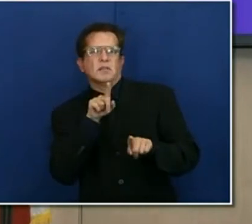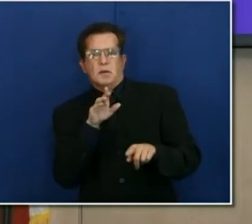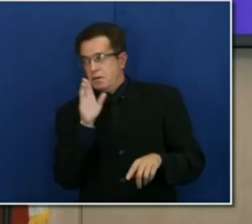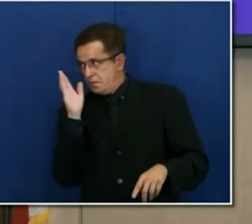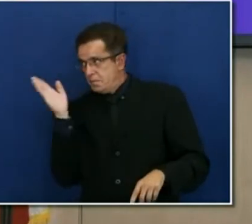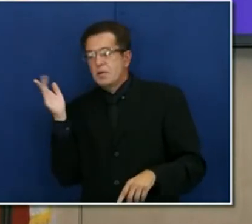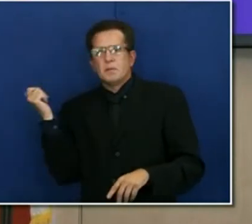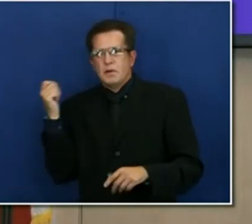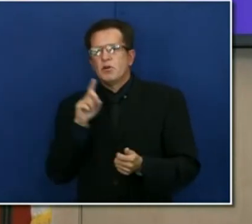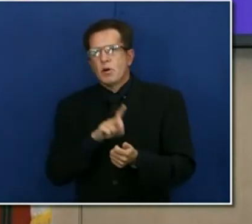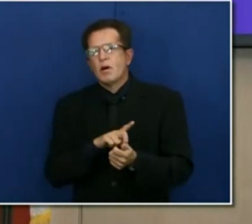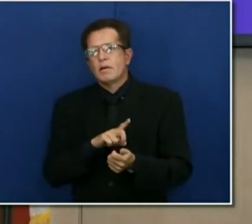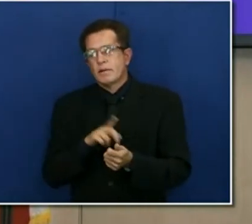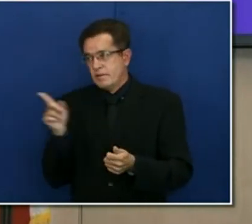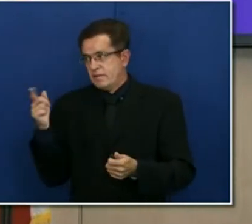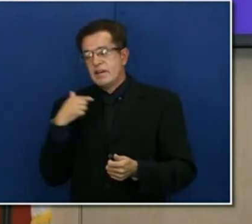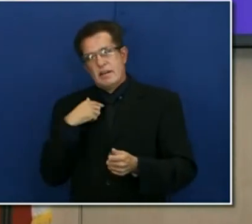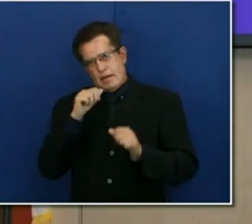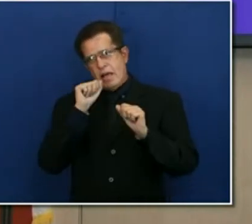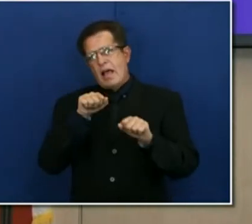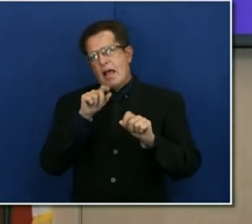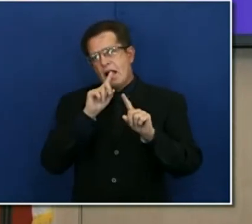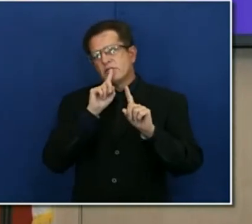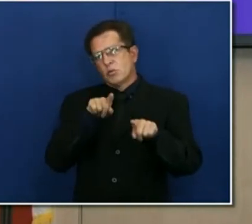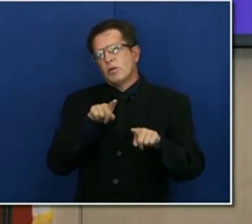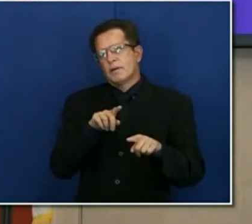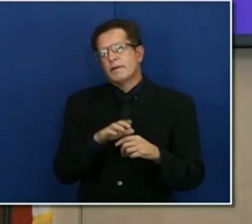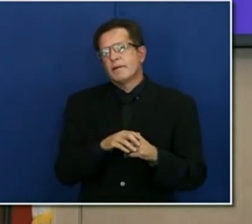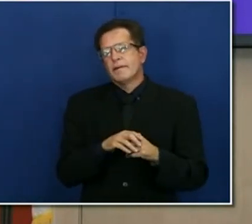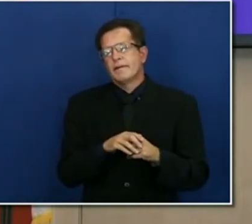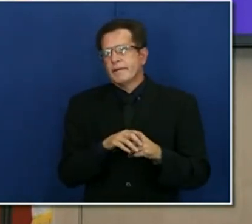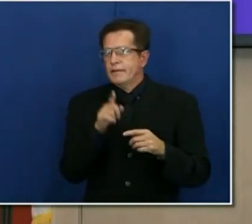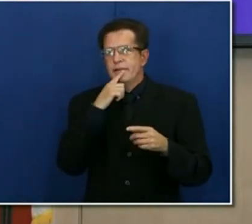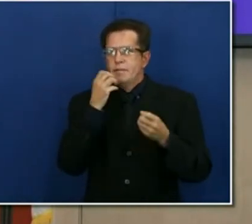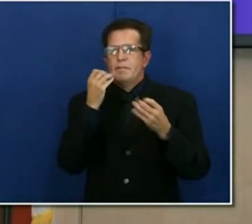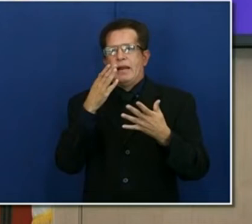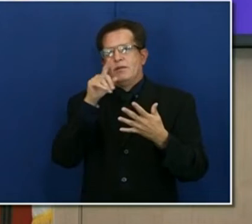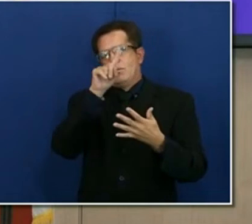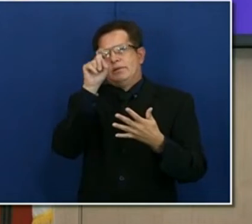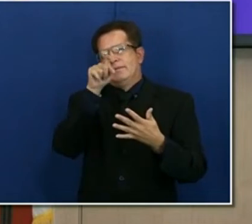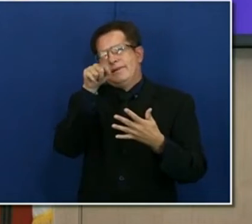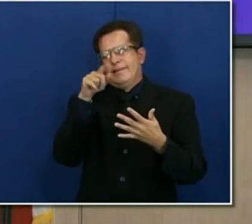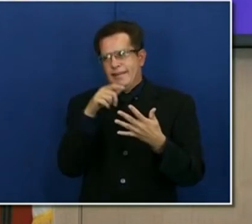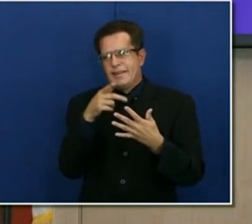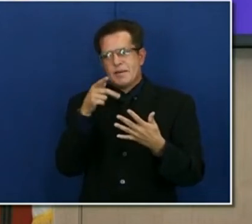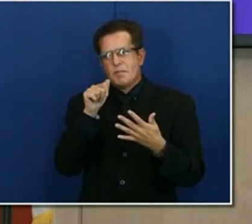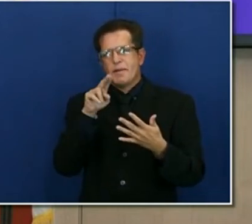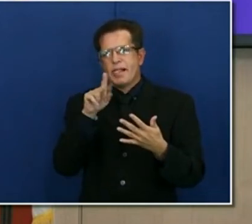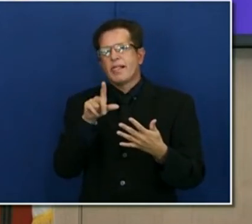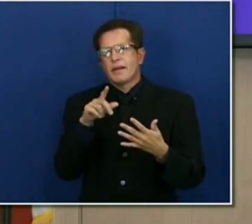Yes, I can address some of those components. You may have to remind me, because you had so many questions there, Paul. I'll